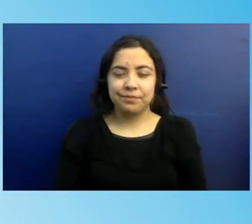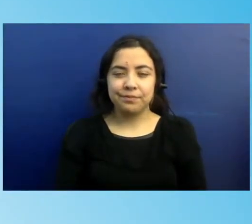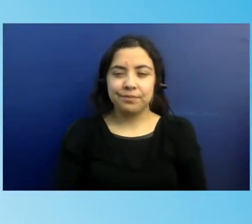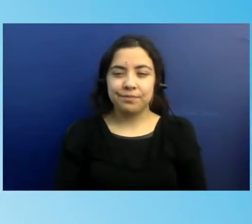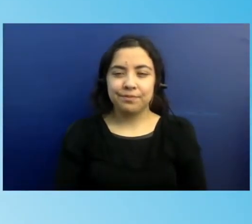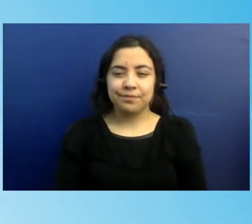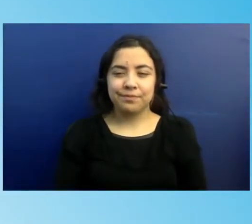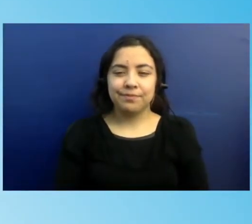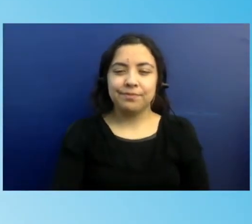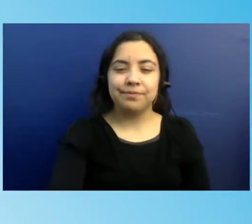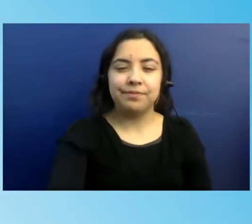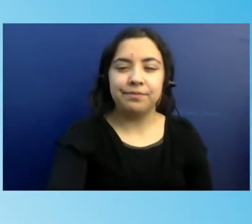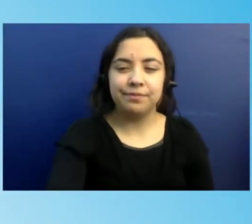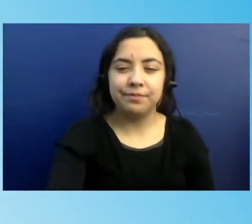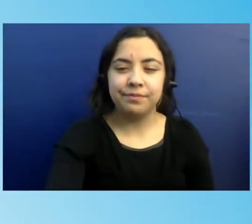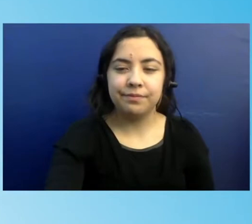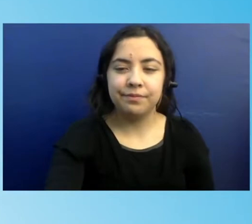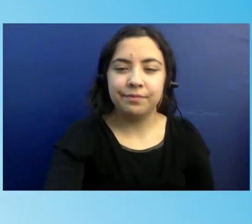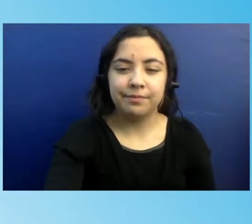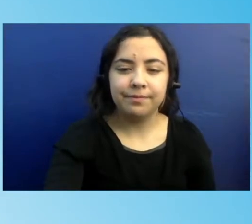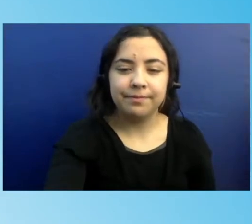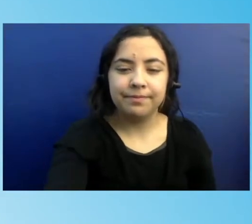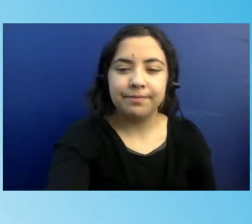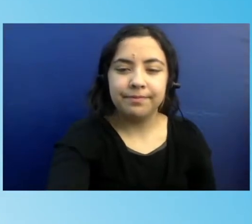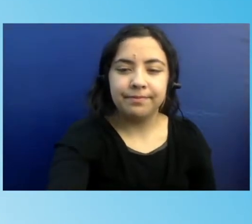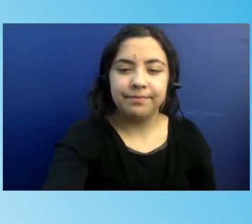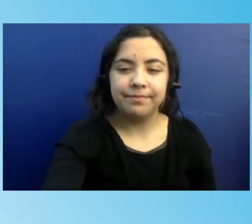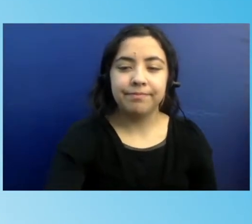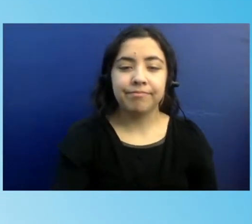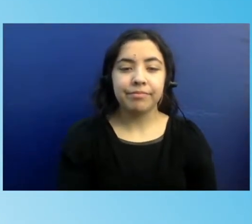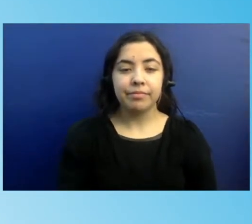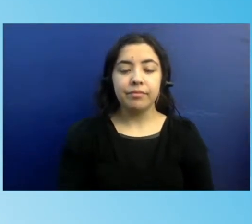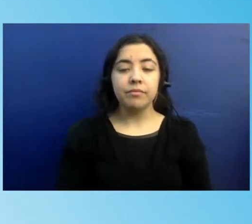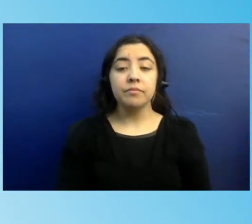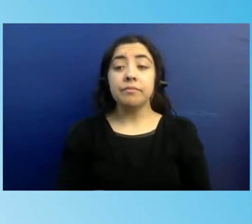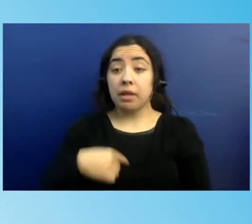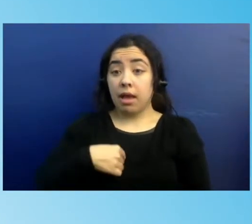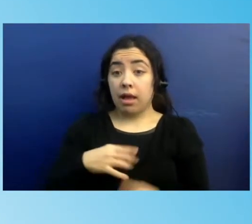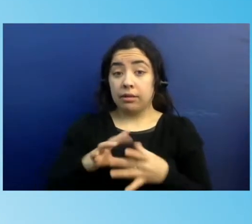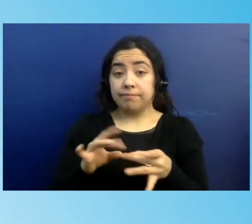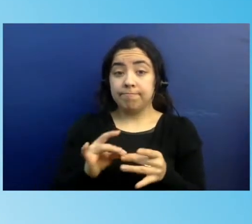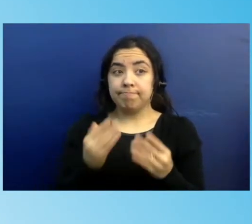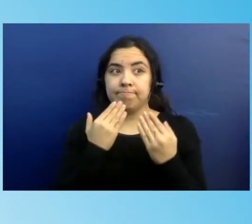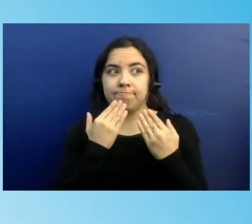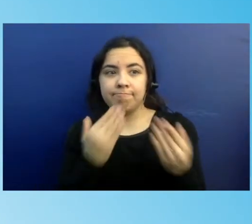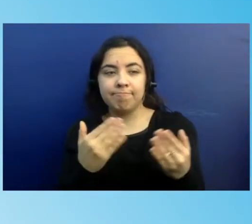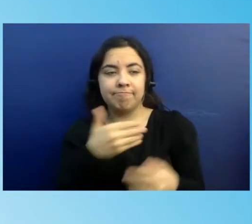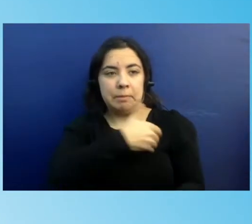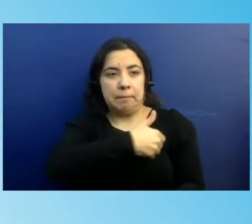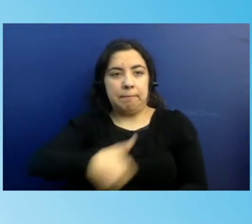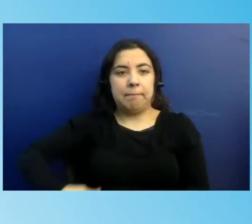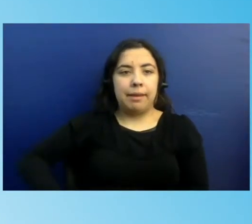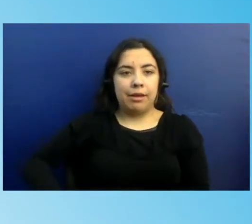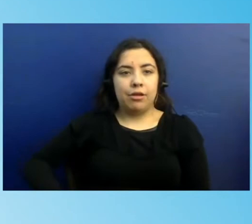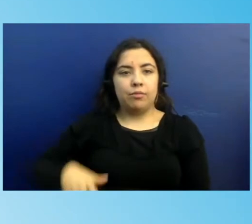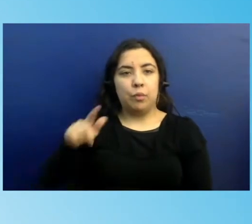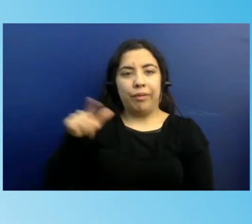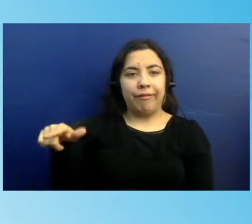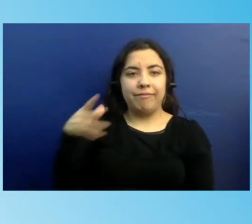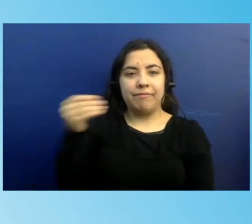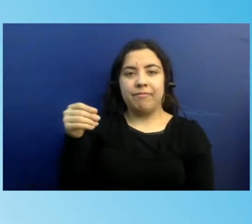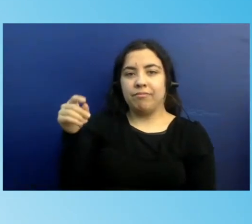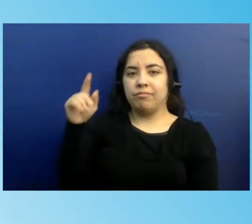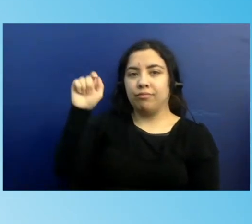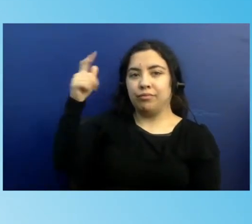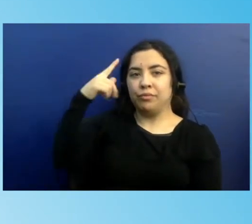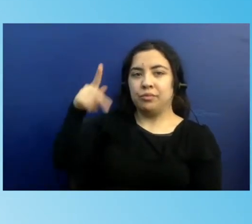So I just want to thank Mayor Lightfoot and Governor Pritzker for that. So it's so